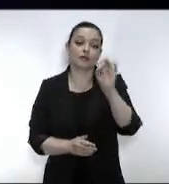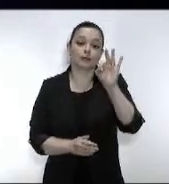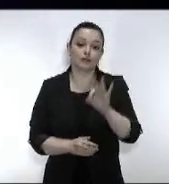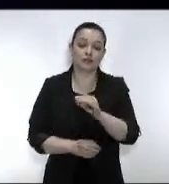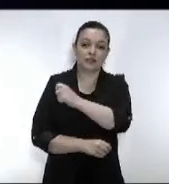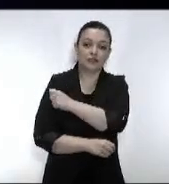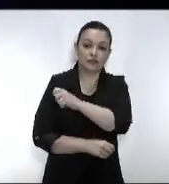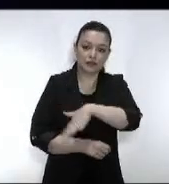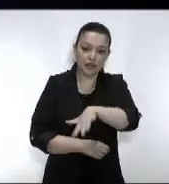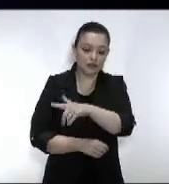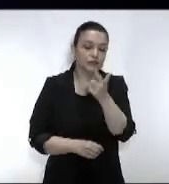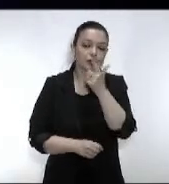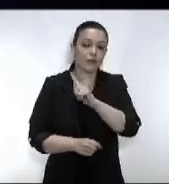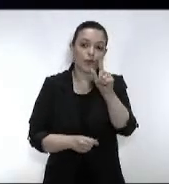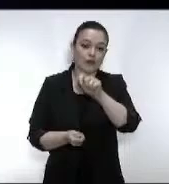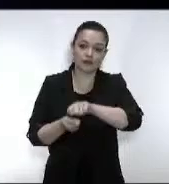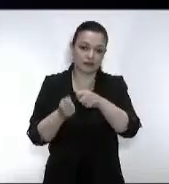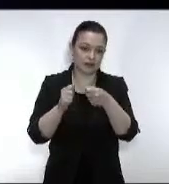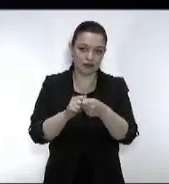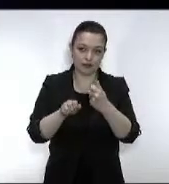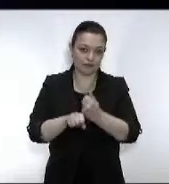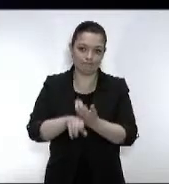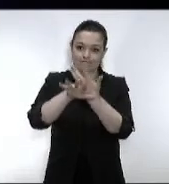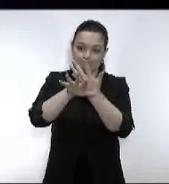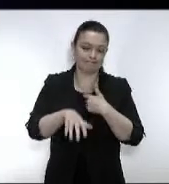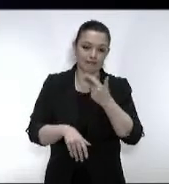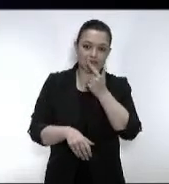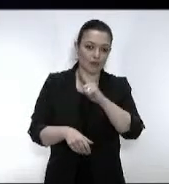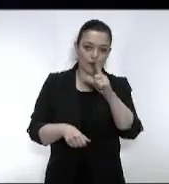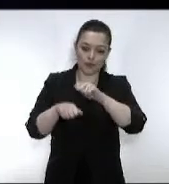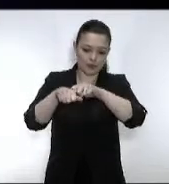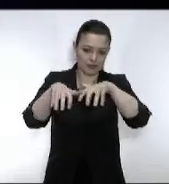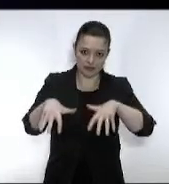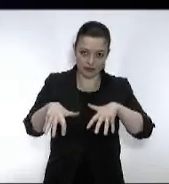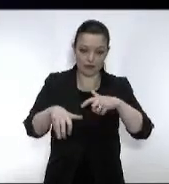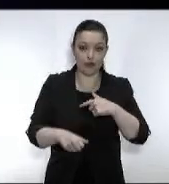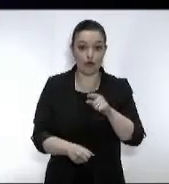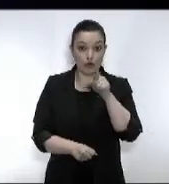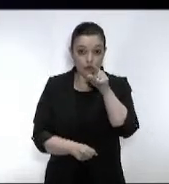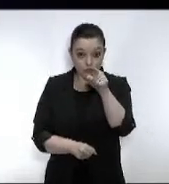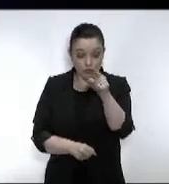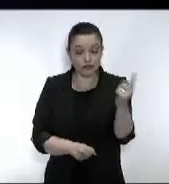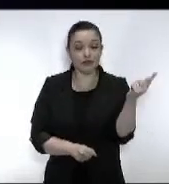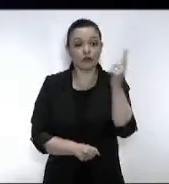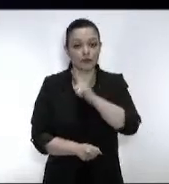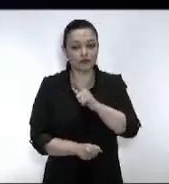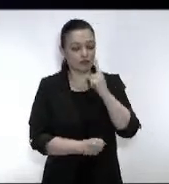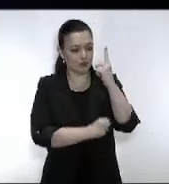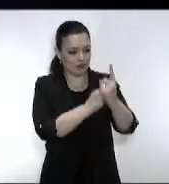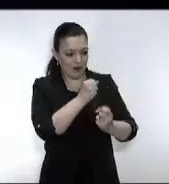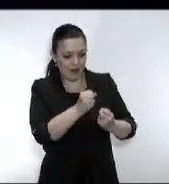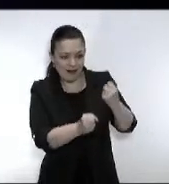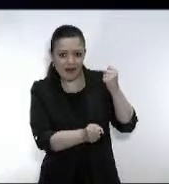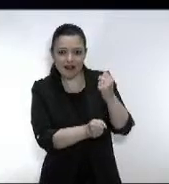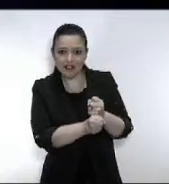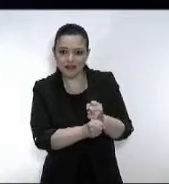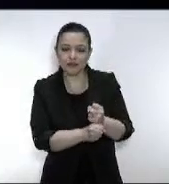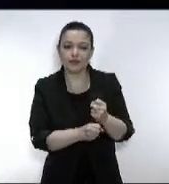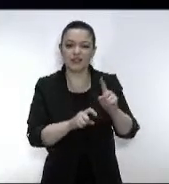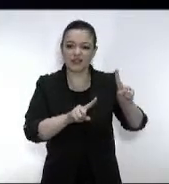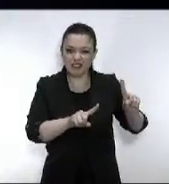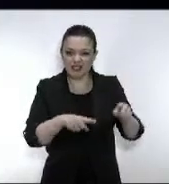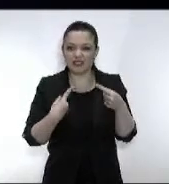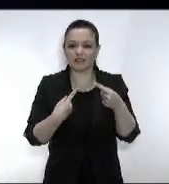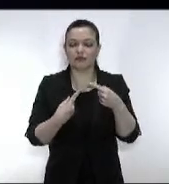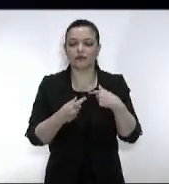that 58 of those students have not finished because they have not adapted to the remote classes. And here we have followed a whole year with